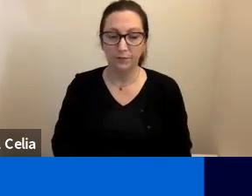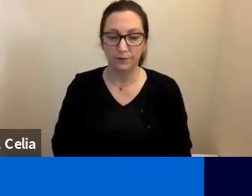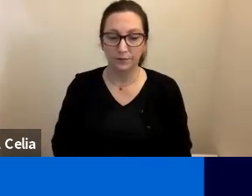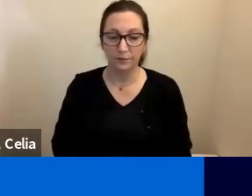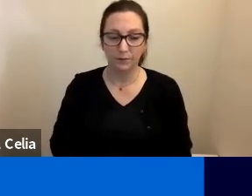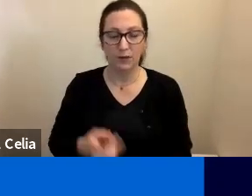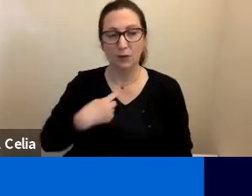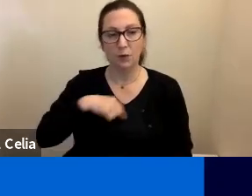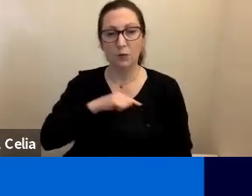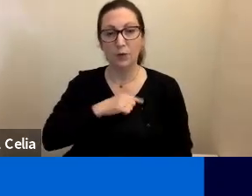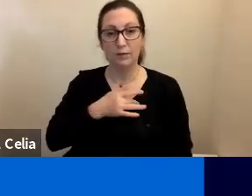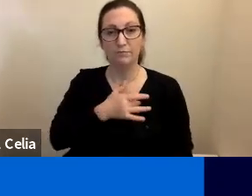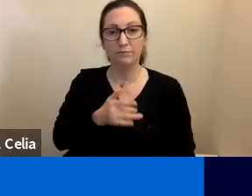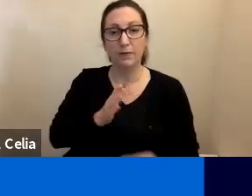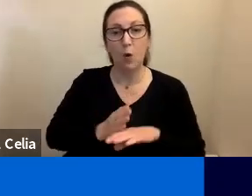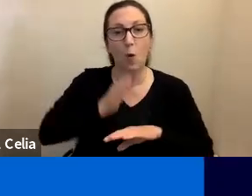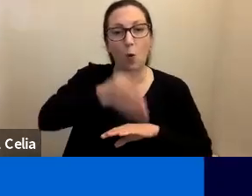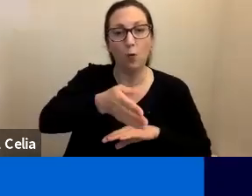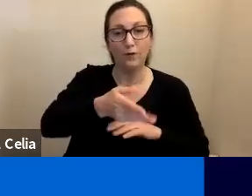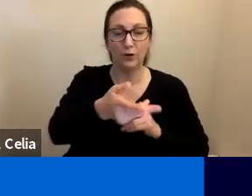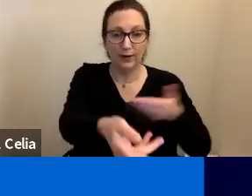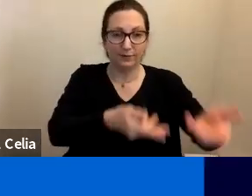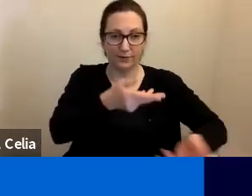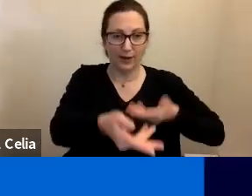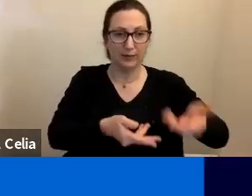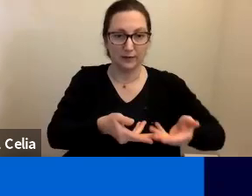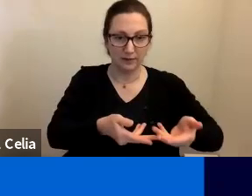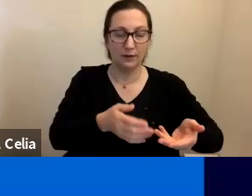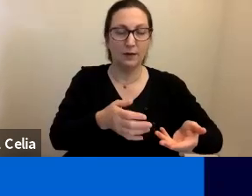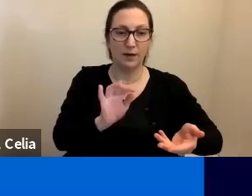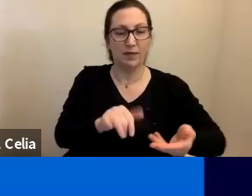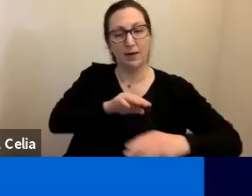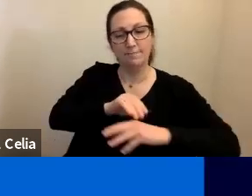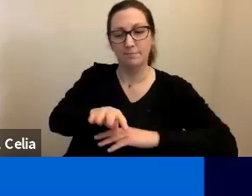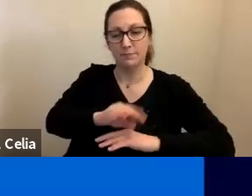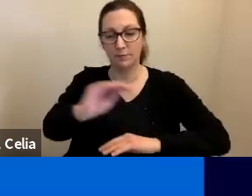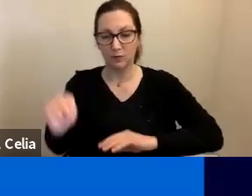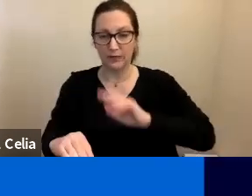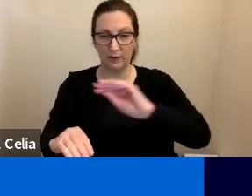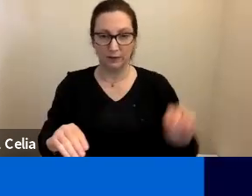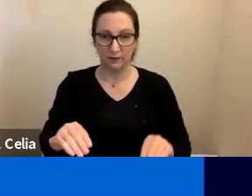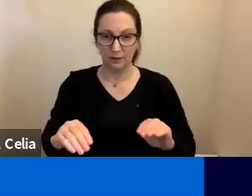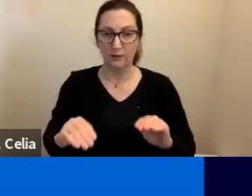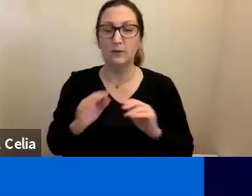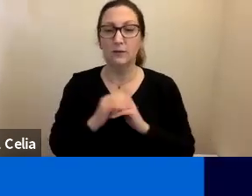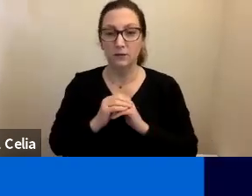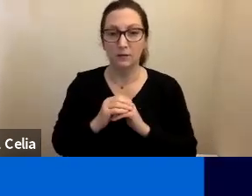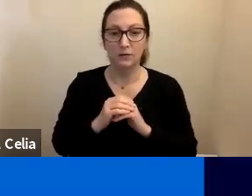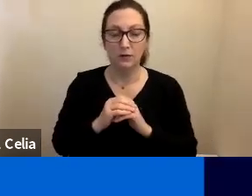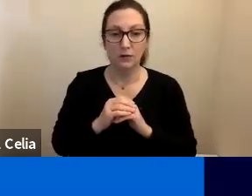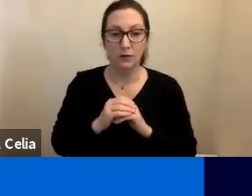inviting sometimes does change proportionality. So we would not actually know the